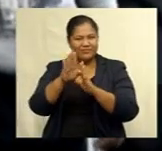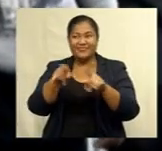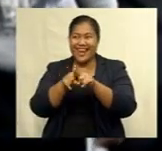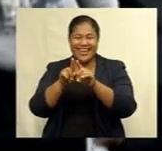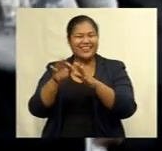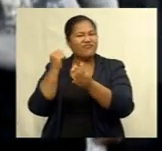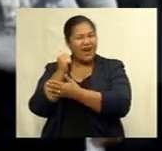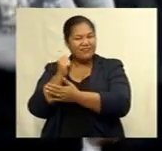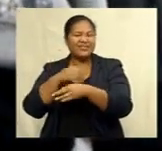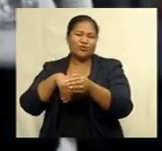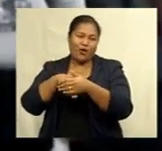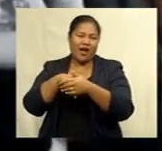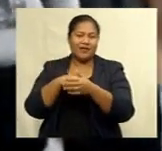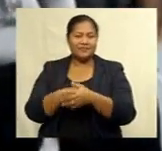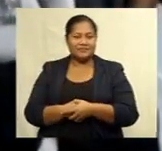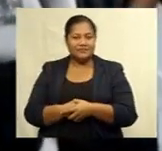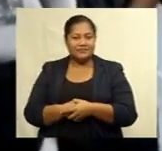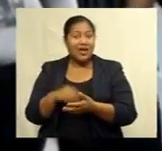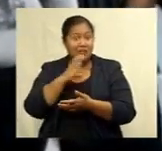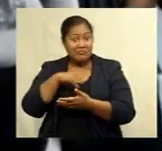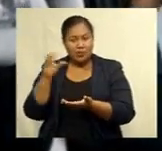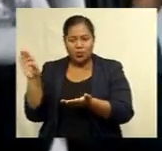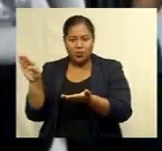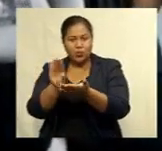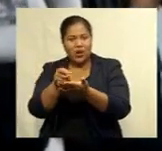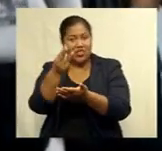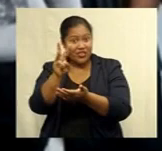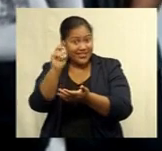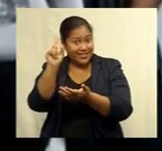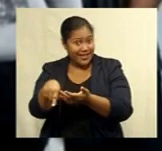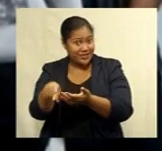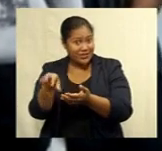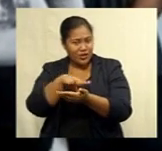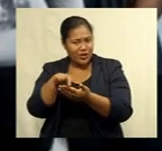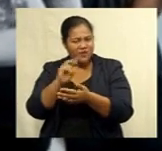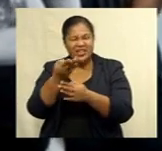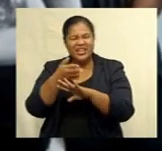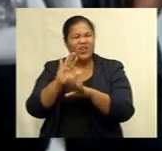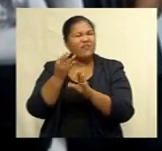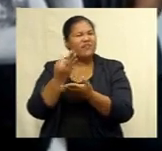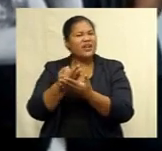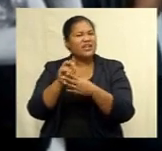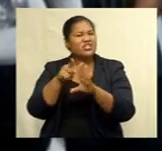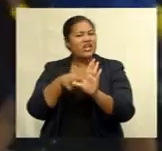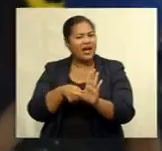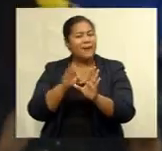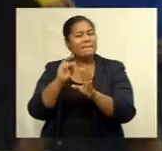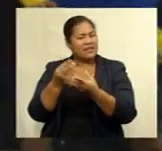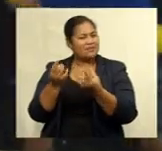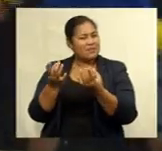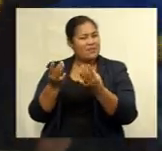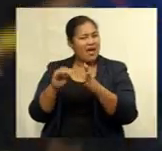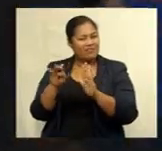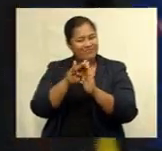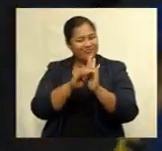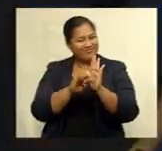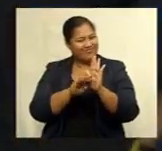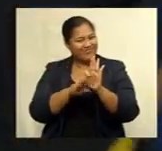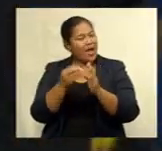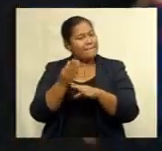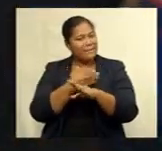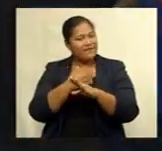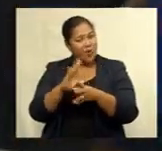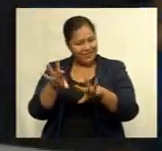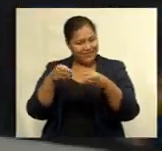The commission has been allocated $30,000 for the new financial year, and they have to prepare acquittals before